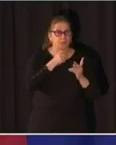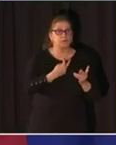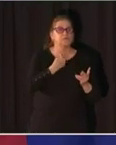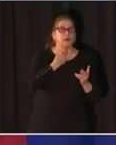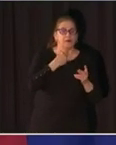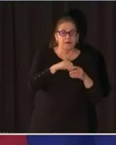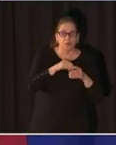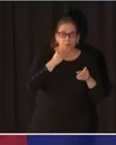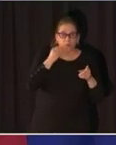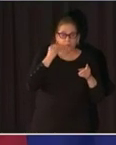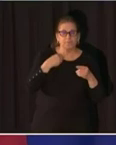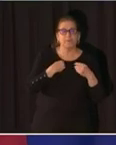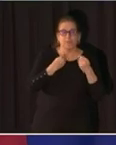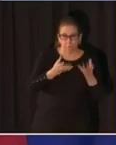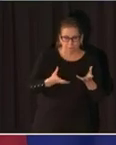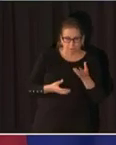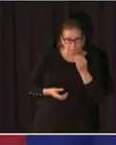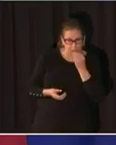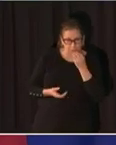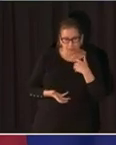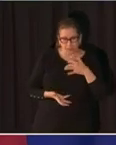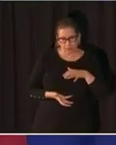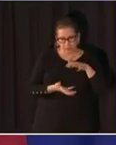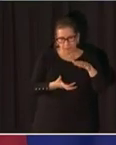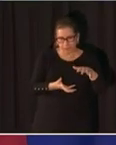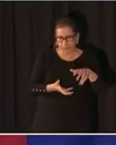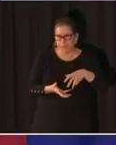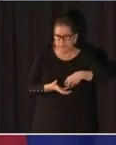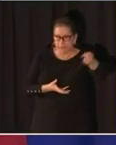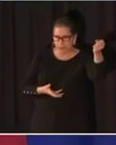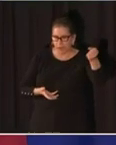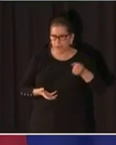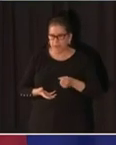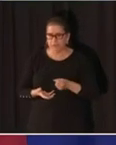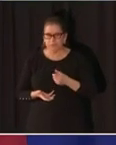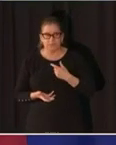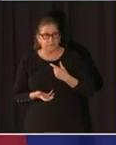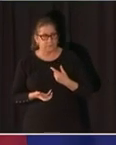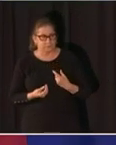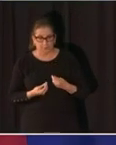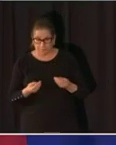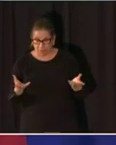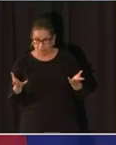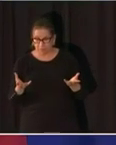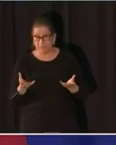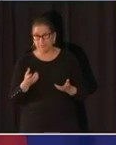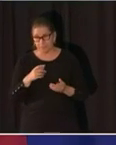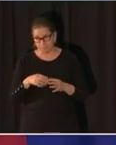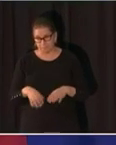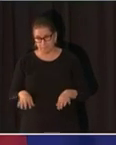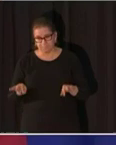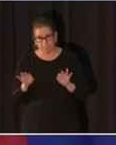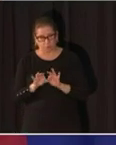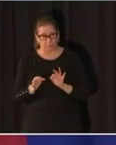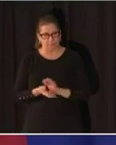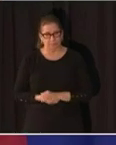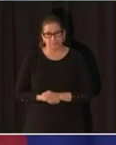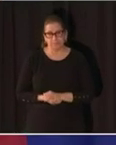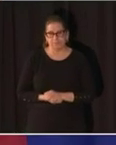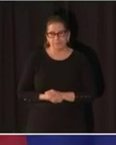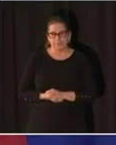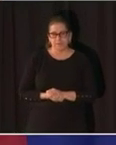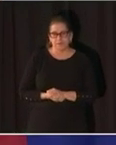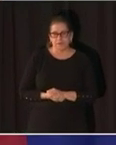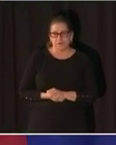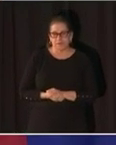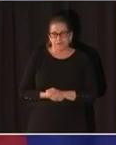grab and go bag of groceries for families is very important. So I know that Director Geldhart